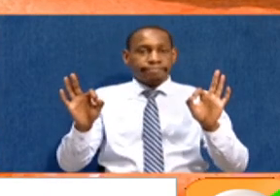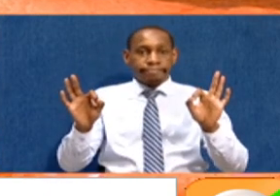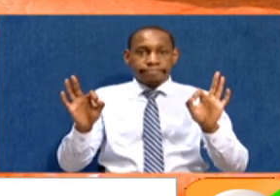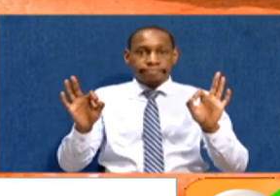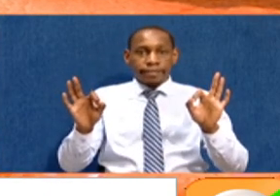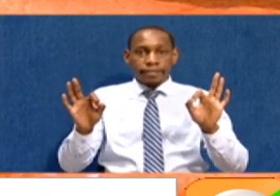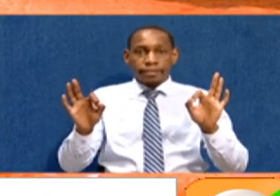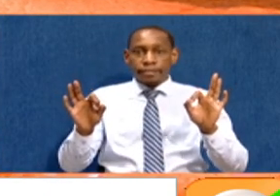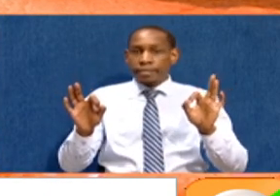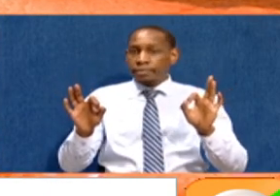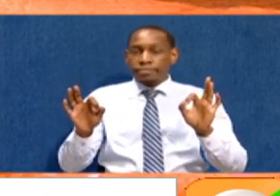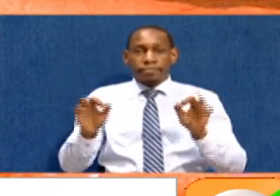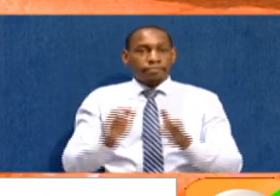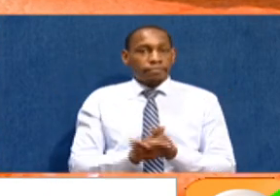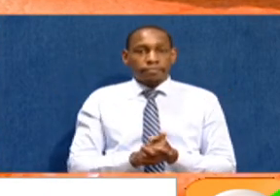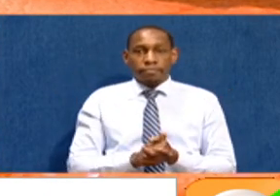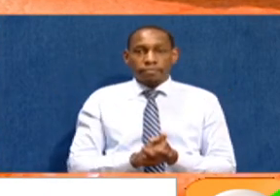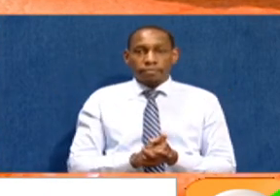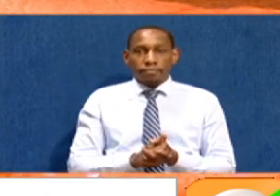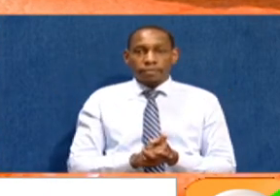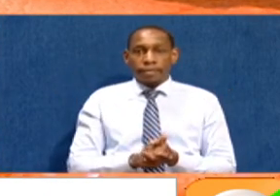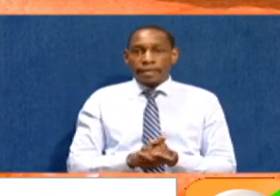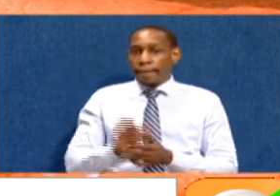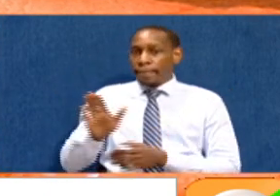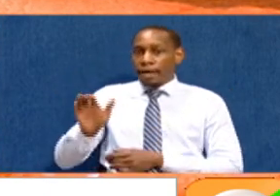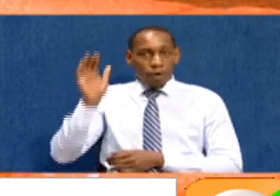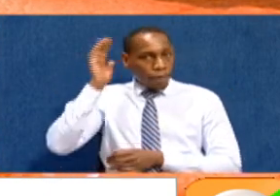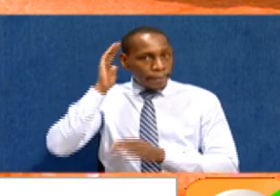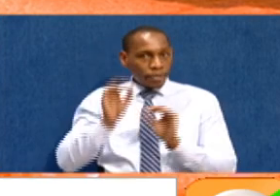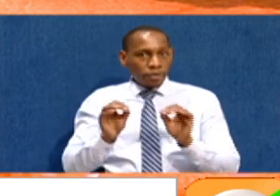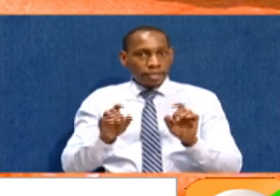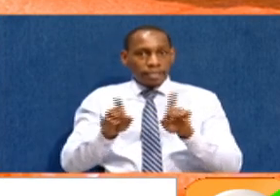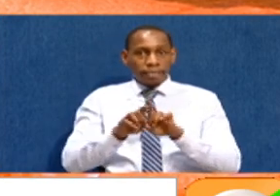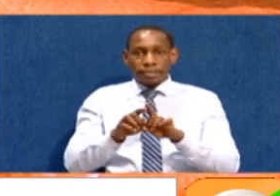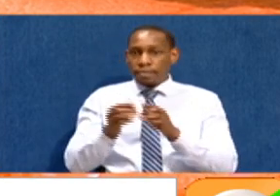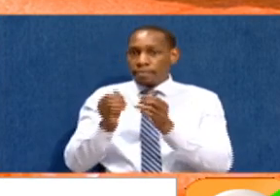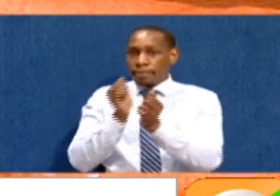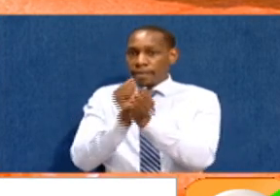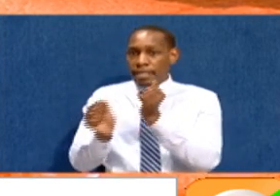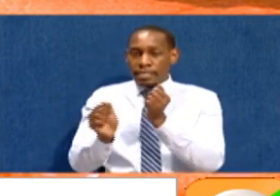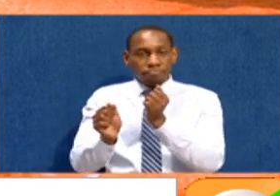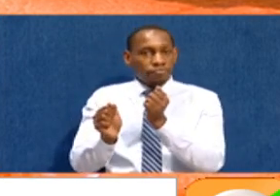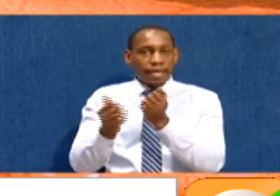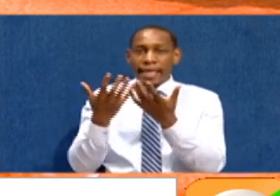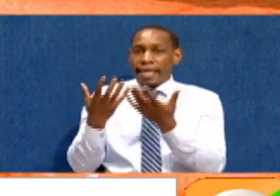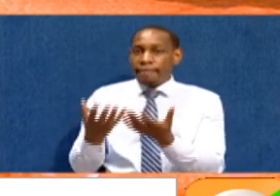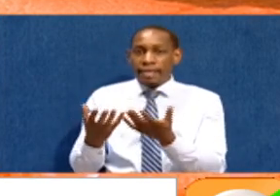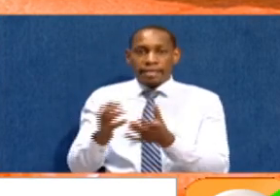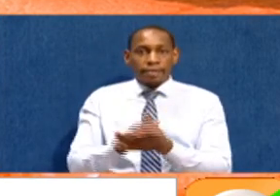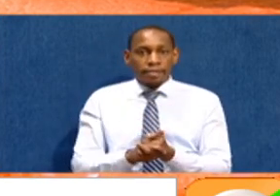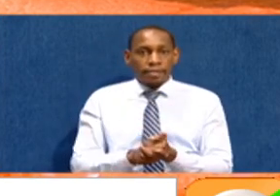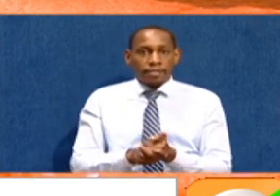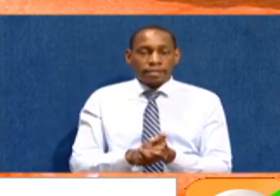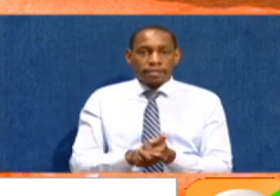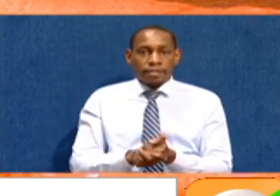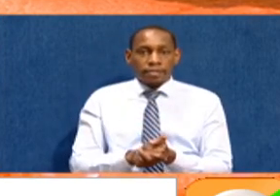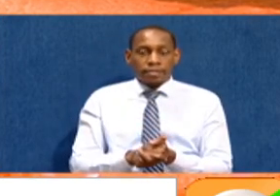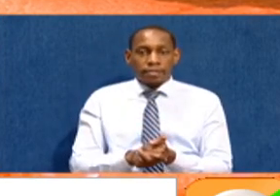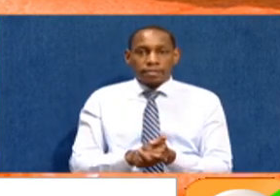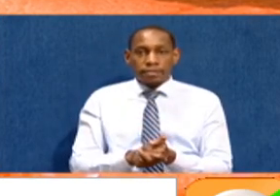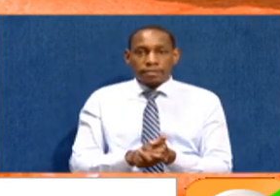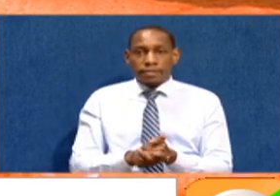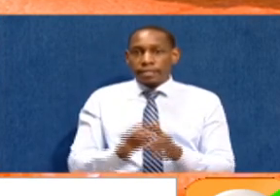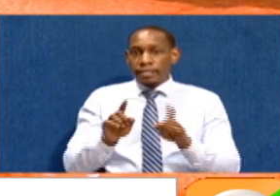with impunity. He disobeys and we deal with him firmly and with a hammer. We encourage